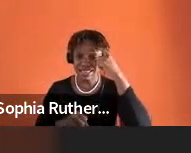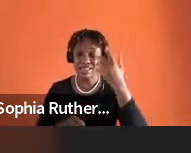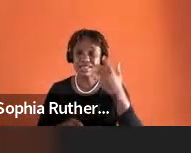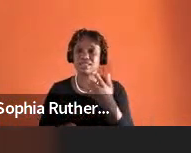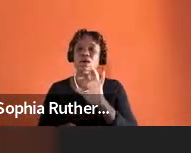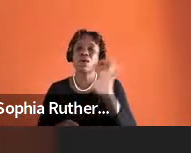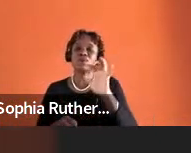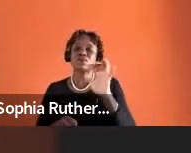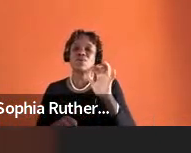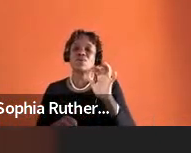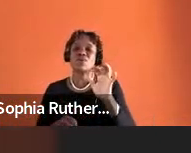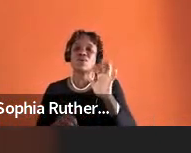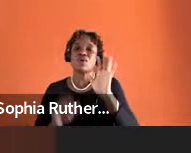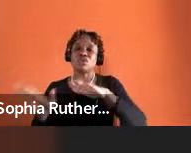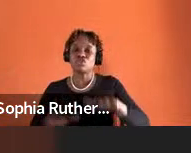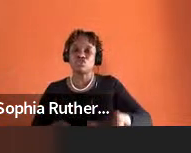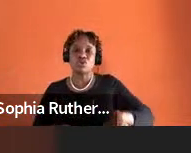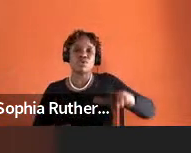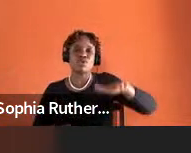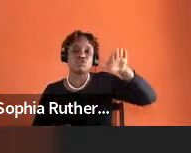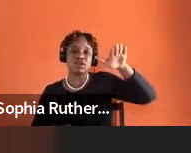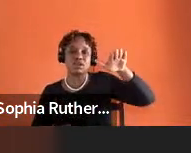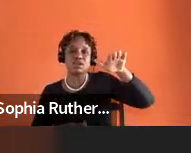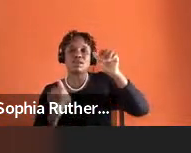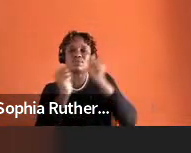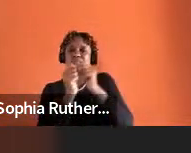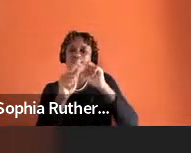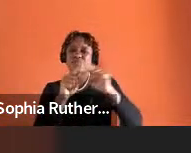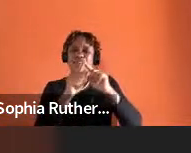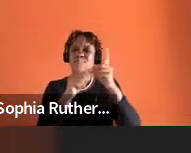with profound disabilities. So over to you.